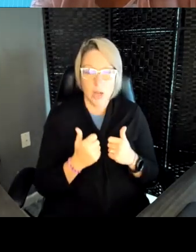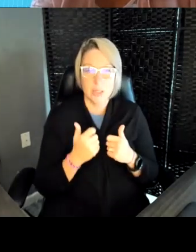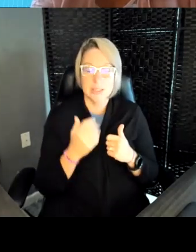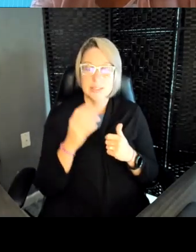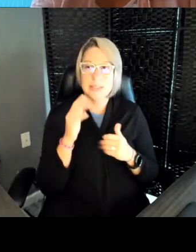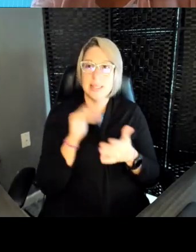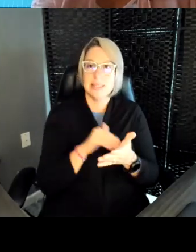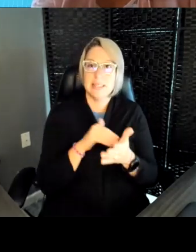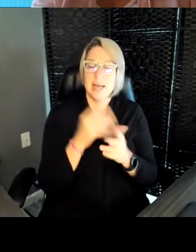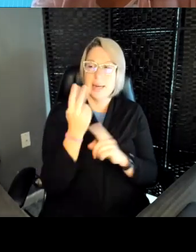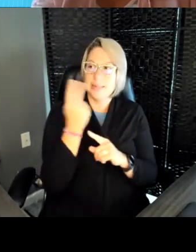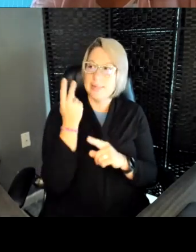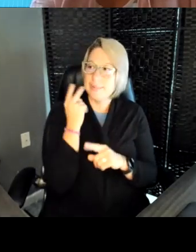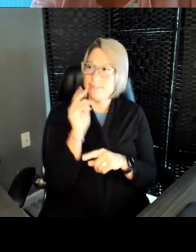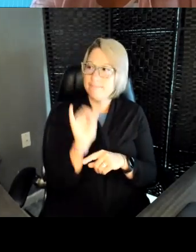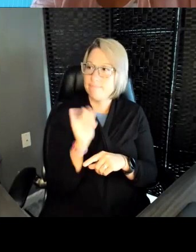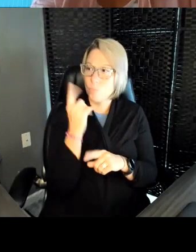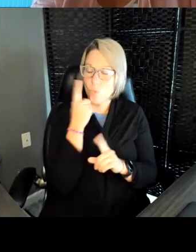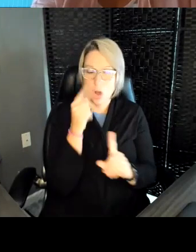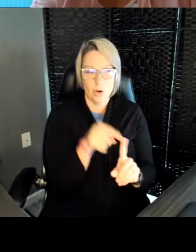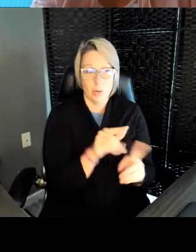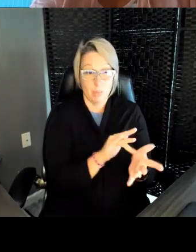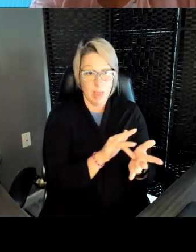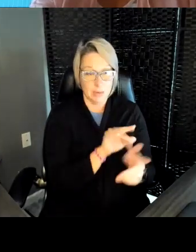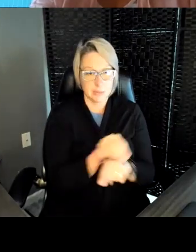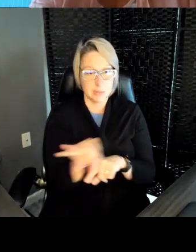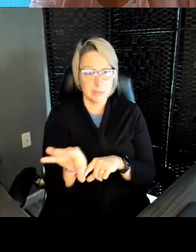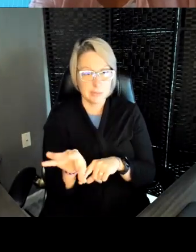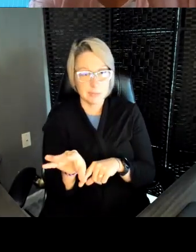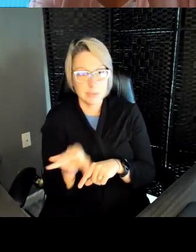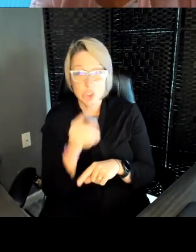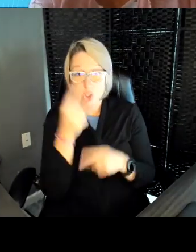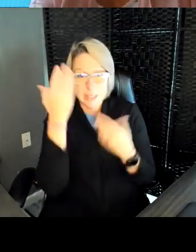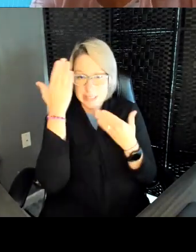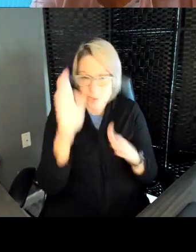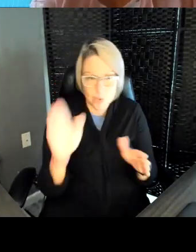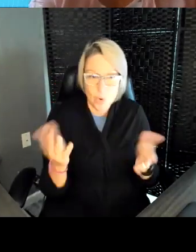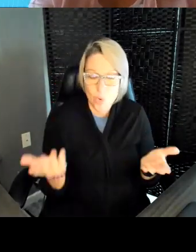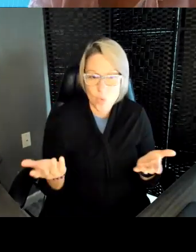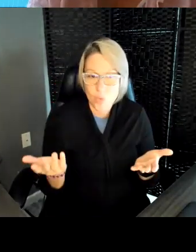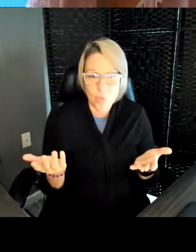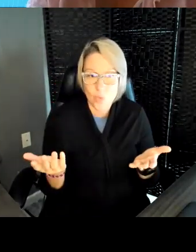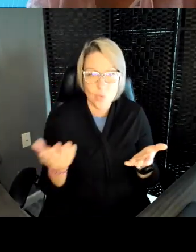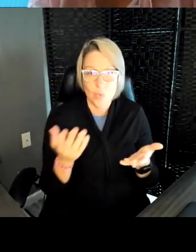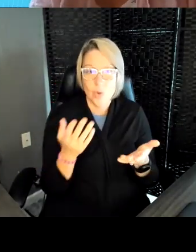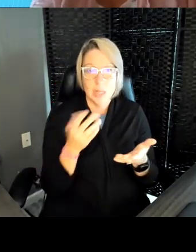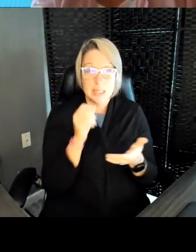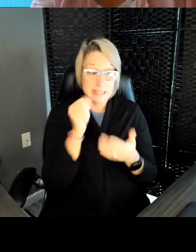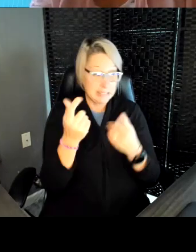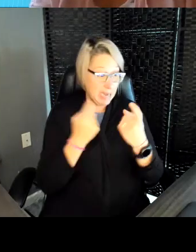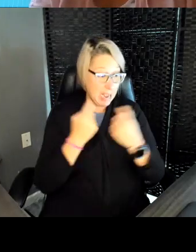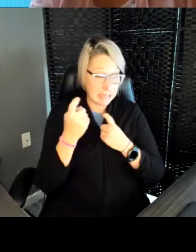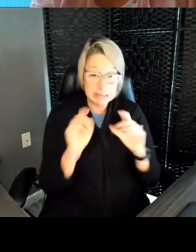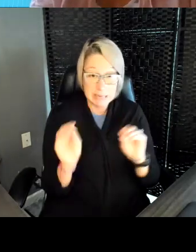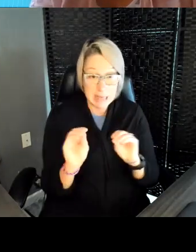that particular drug contributed. So she did not know. They did not ask. It was